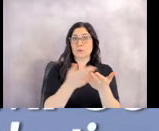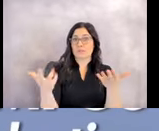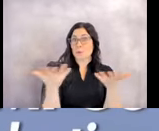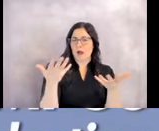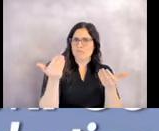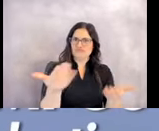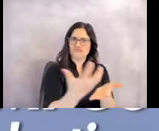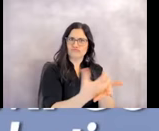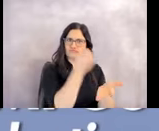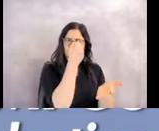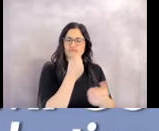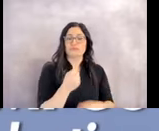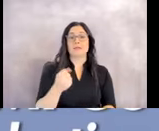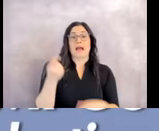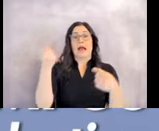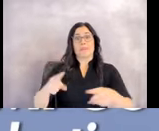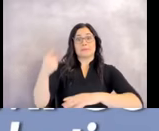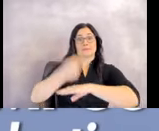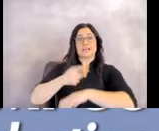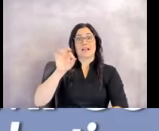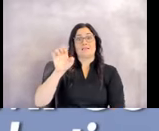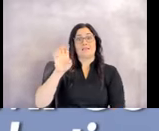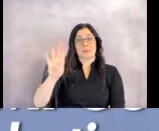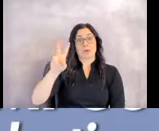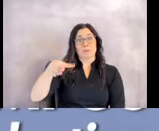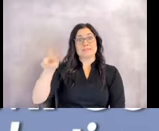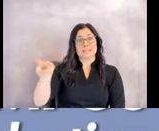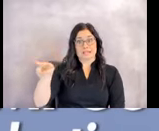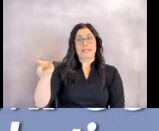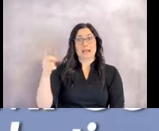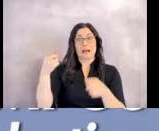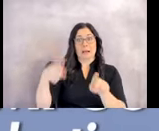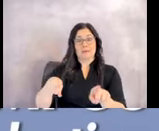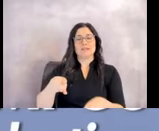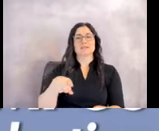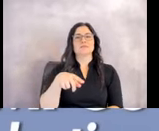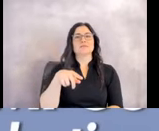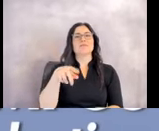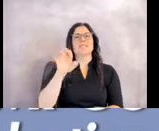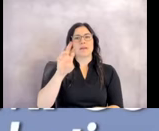On February 22nd, it's easy for me to remember that date because it's 2/22.